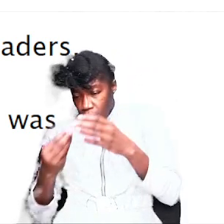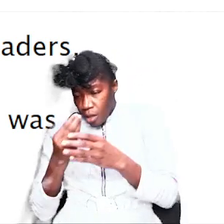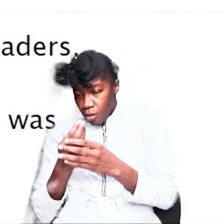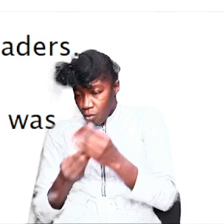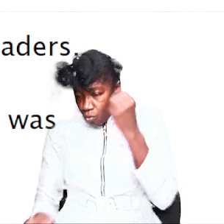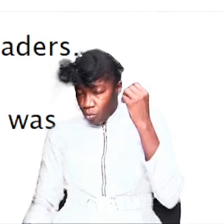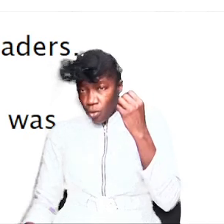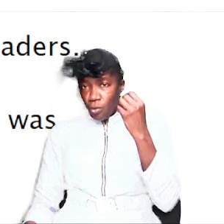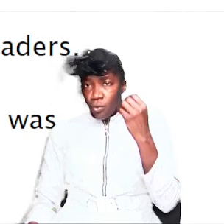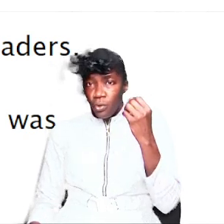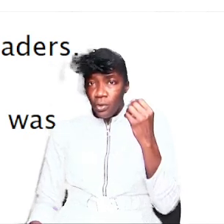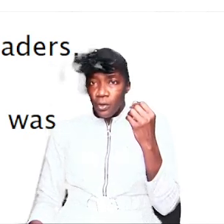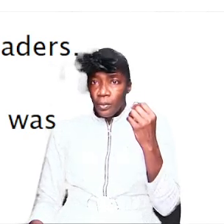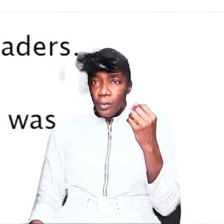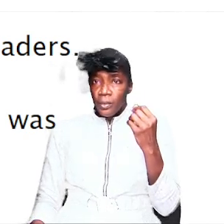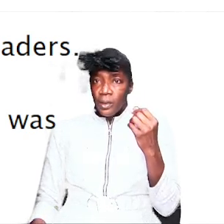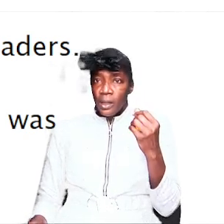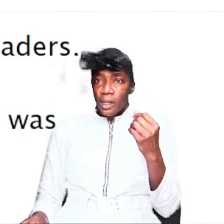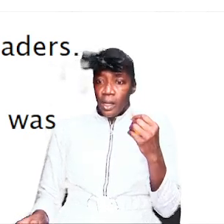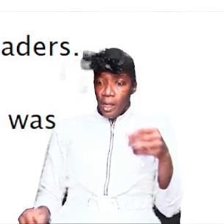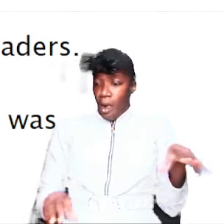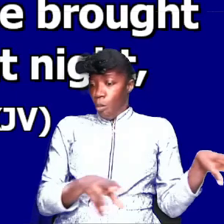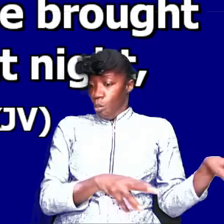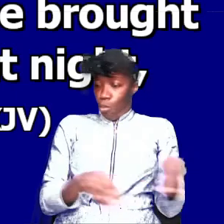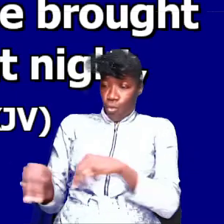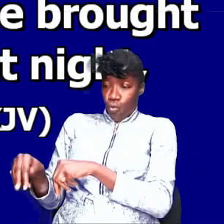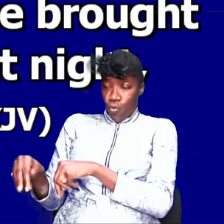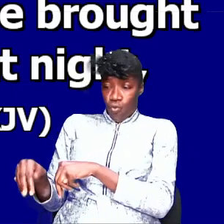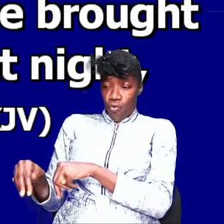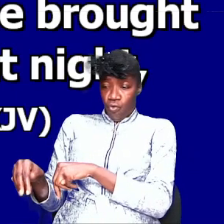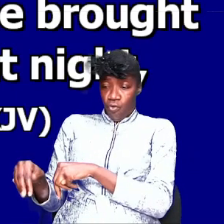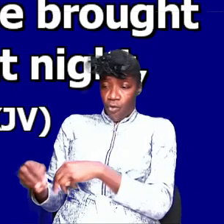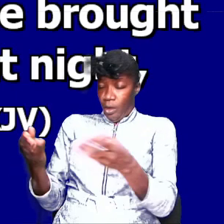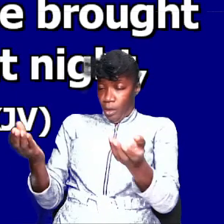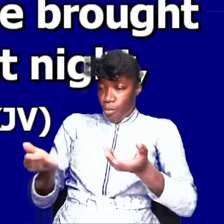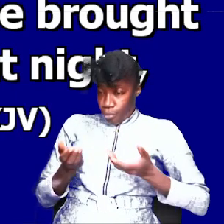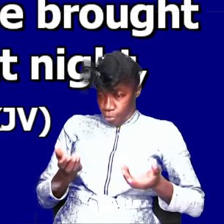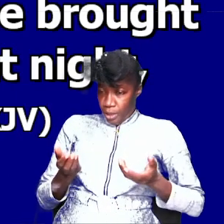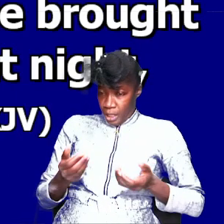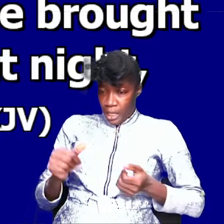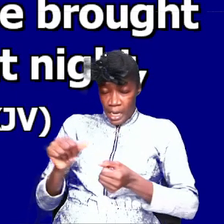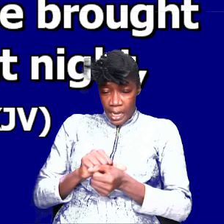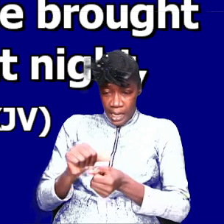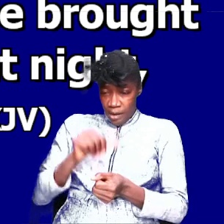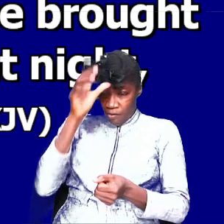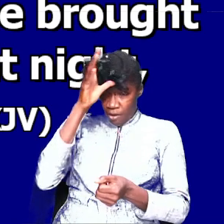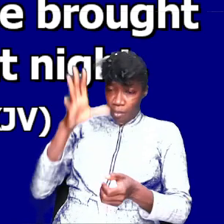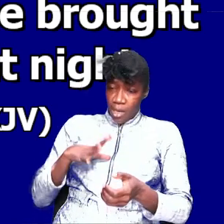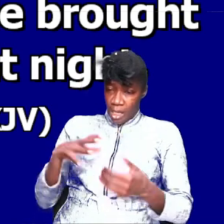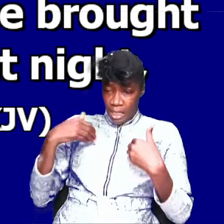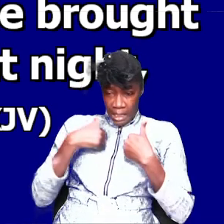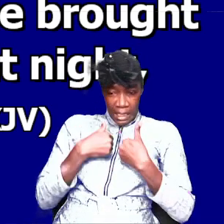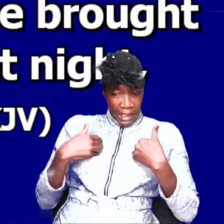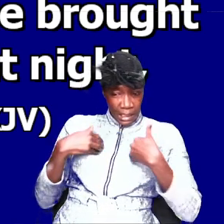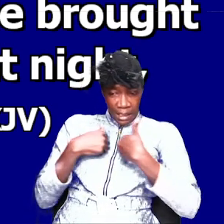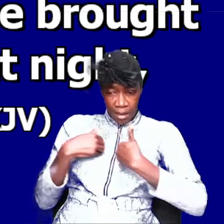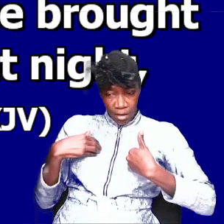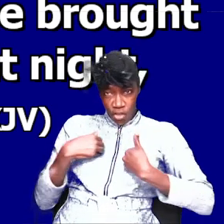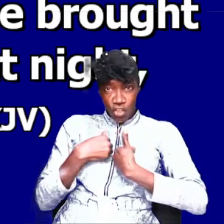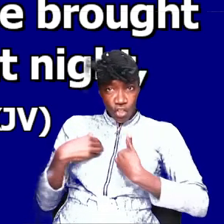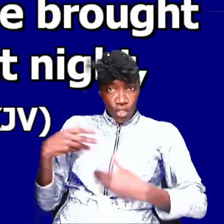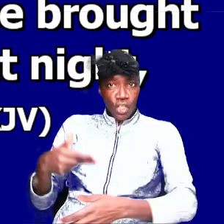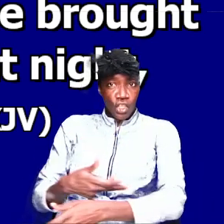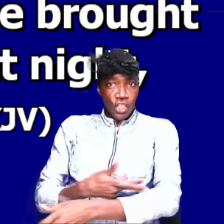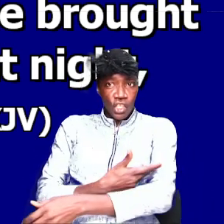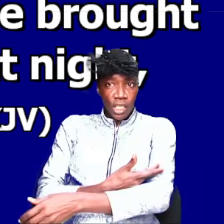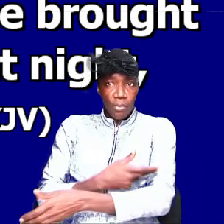So I said, disperse yourselves among the people and say unto them, bring me either every man his ox and every man his sheep